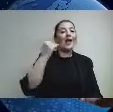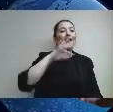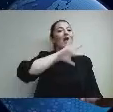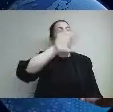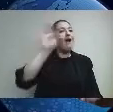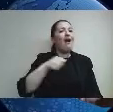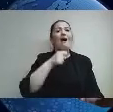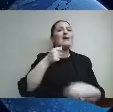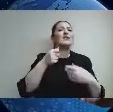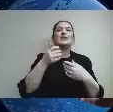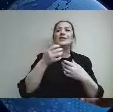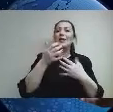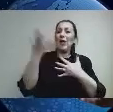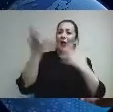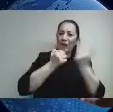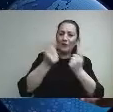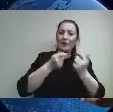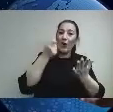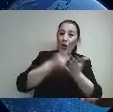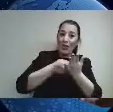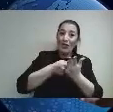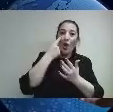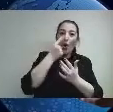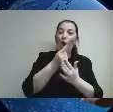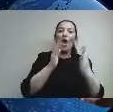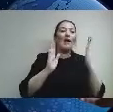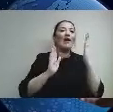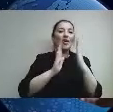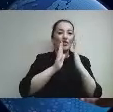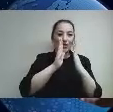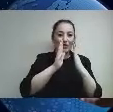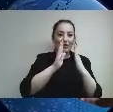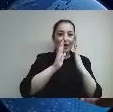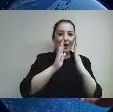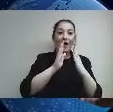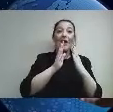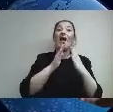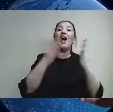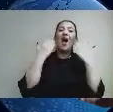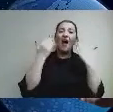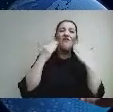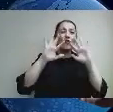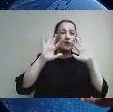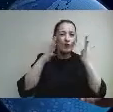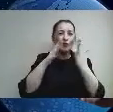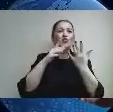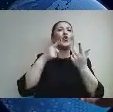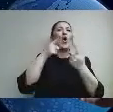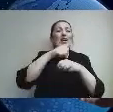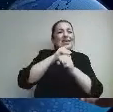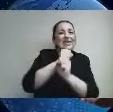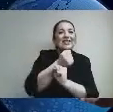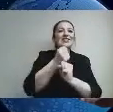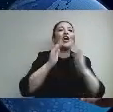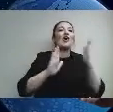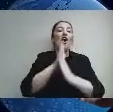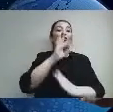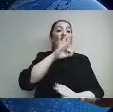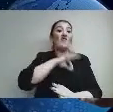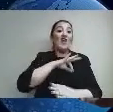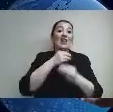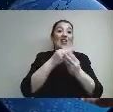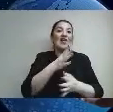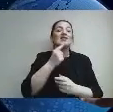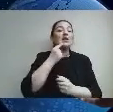to this struggle against the climate change. It's wonderful. Congratulations. We wish you all the best in